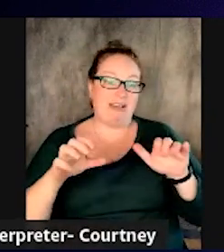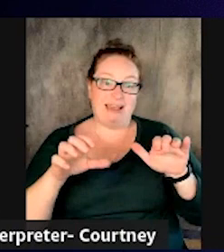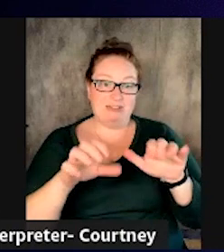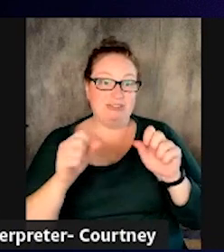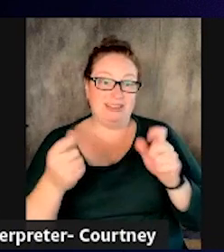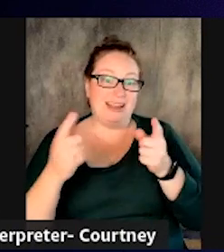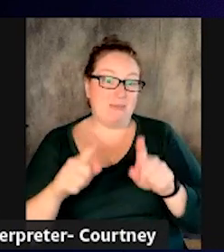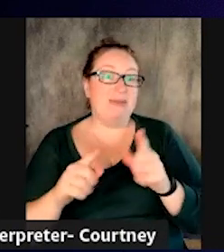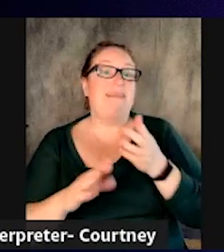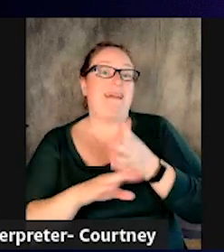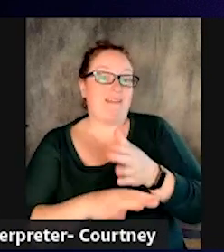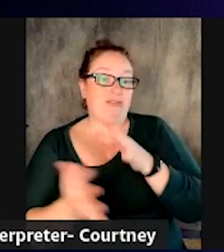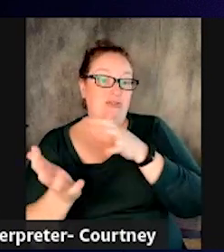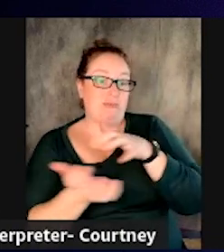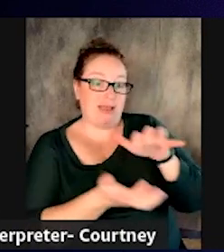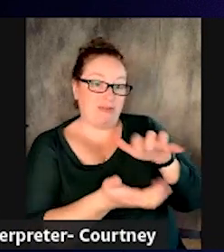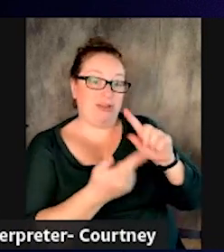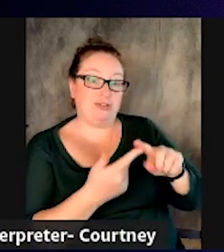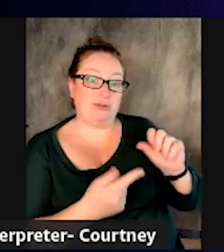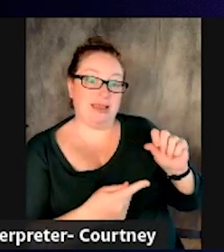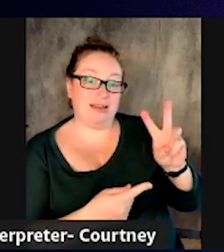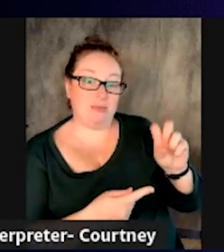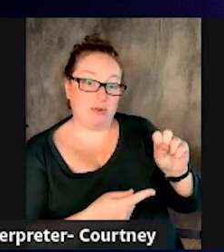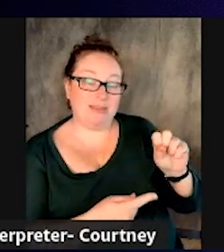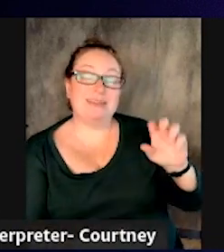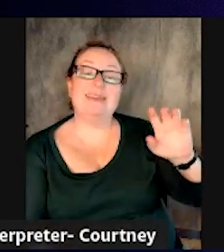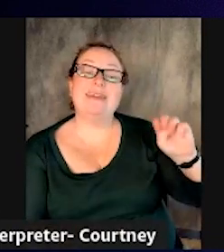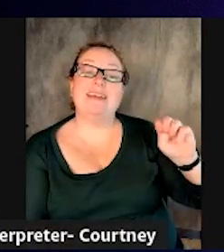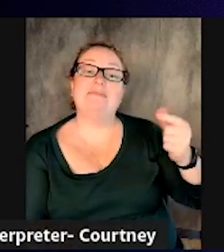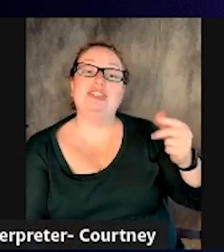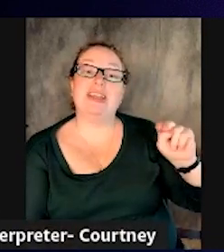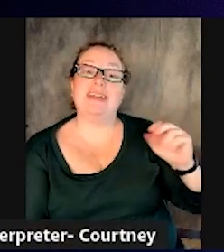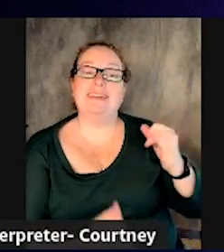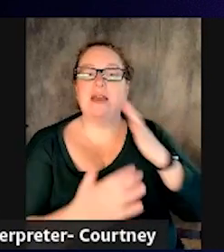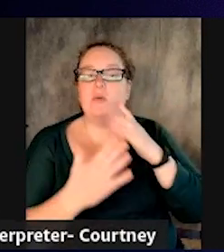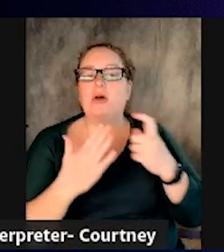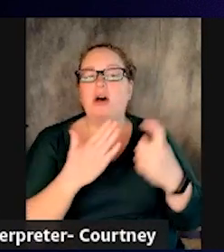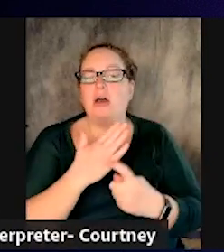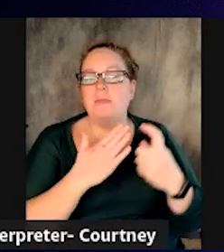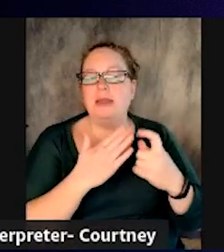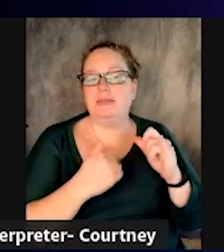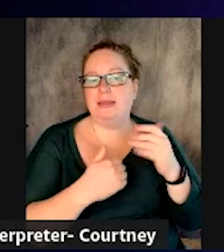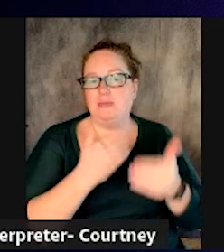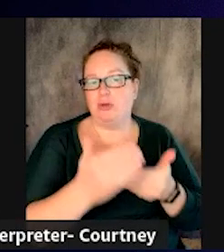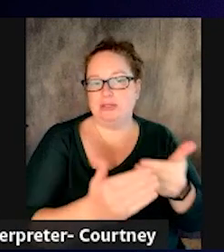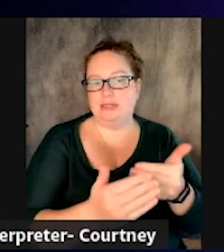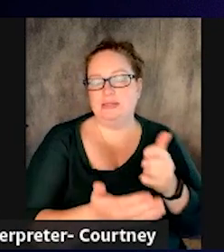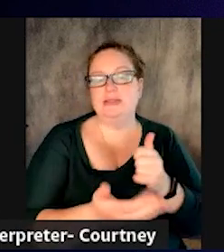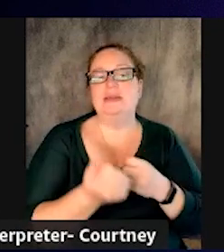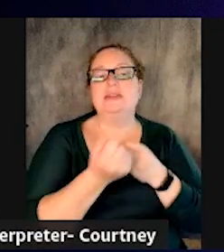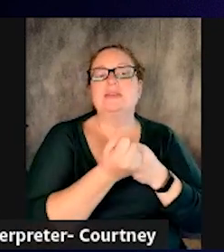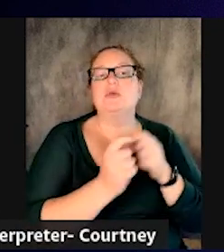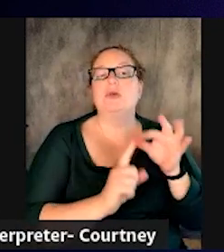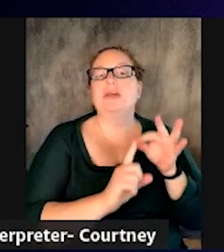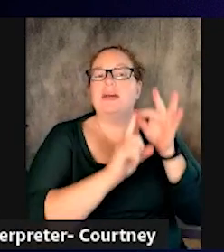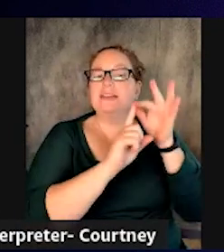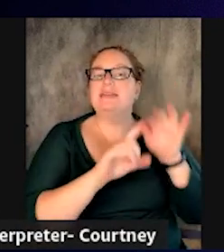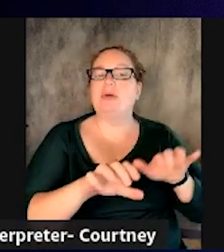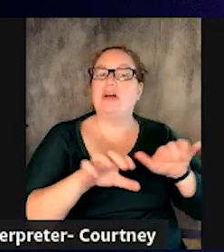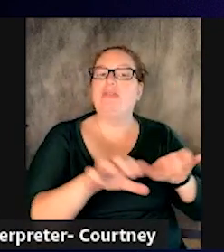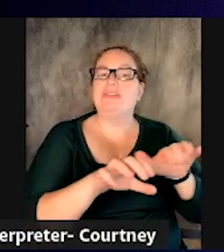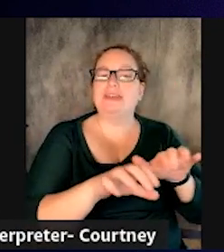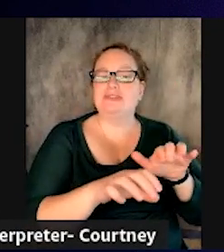migrate a server into AWS. And MGN now automates that. And we support custom modernization actions